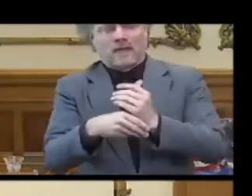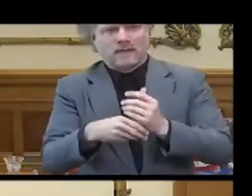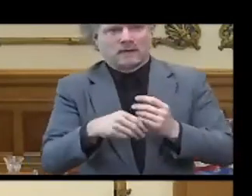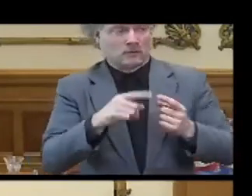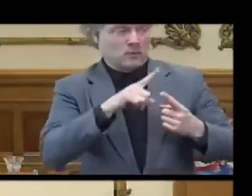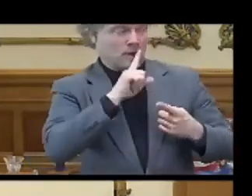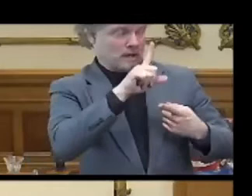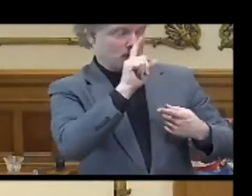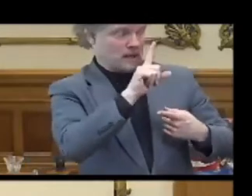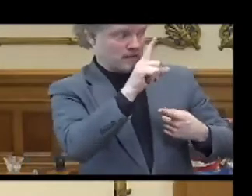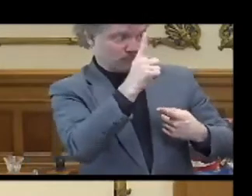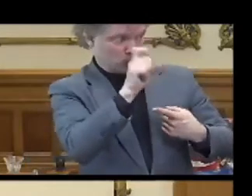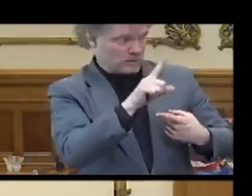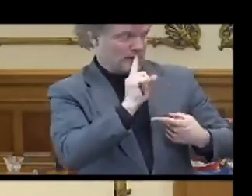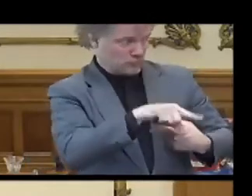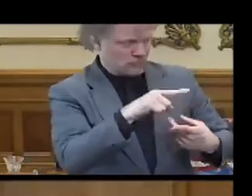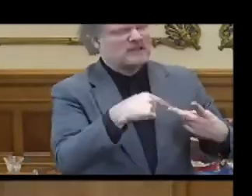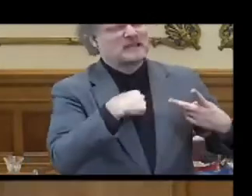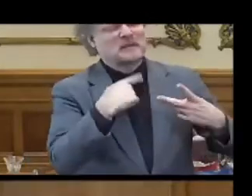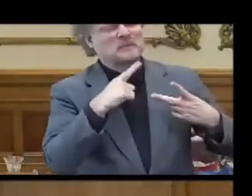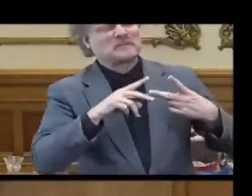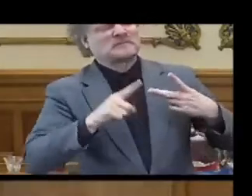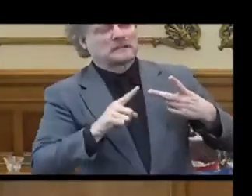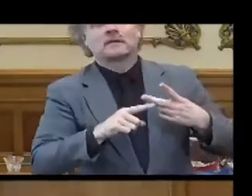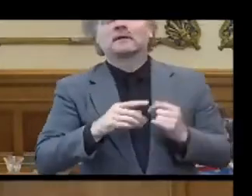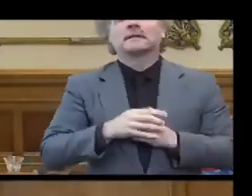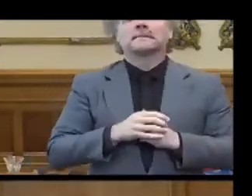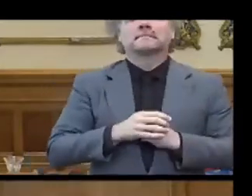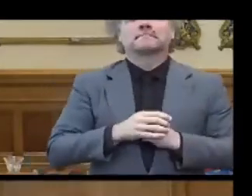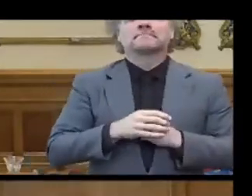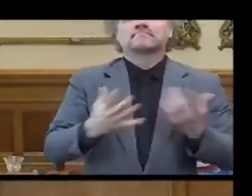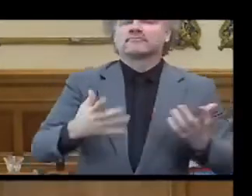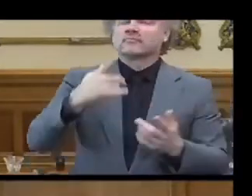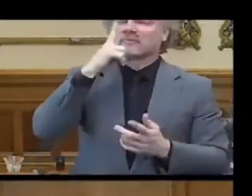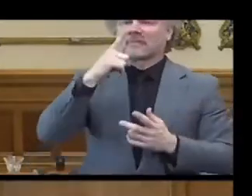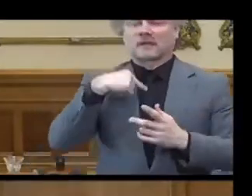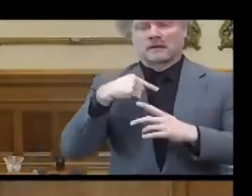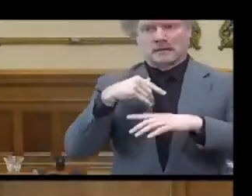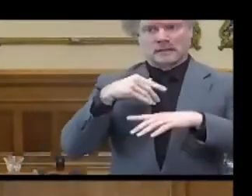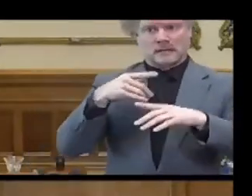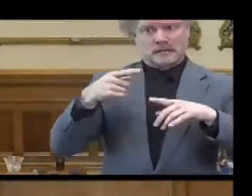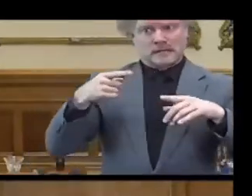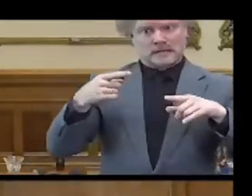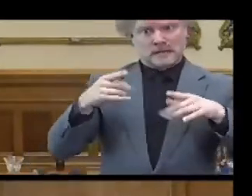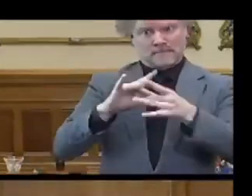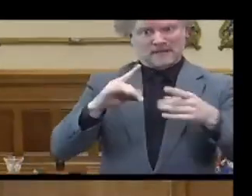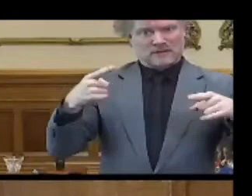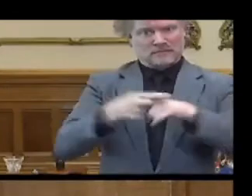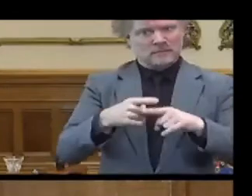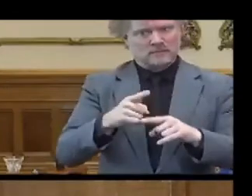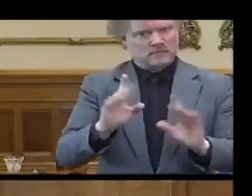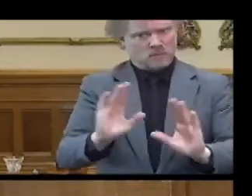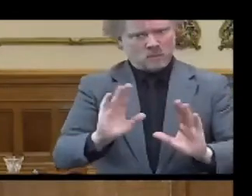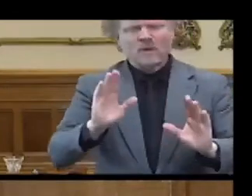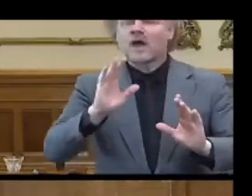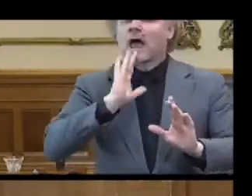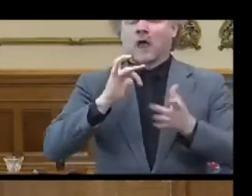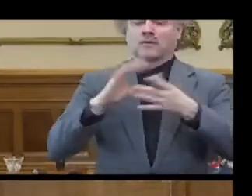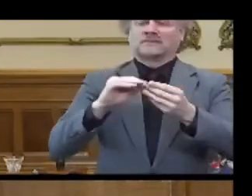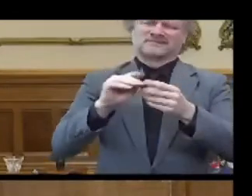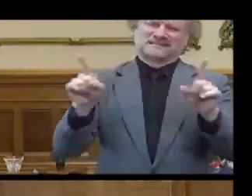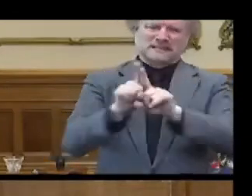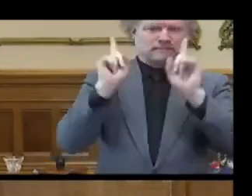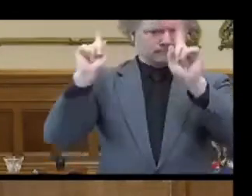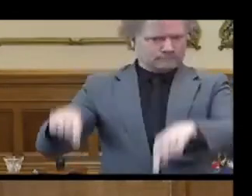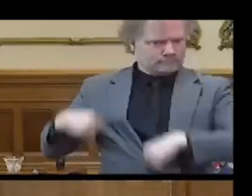the second. So Nikki, I think that we're not sending a mixed message. Our message has been extremely consistent all the